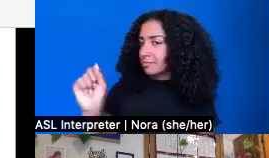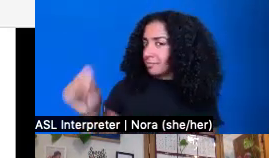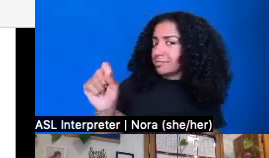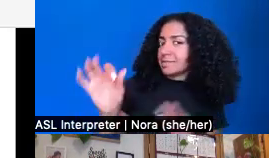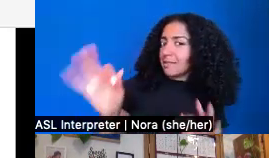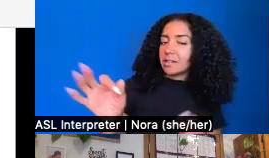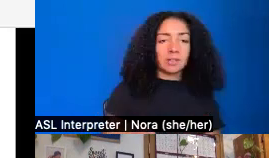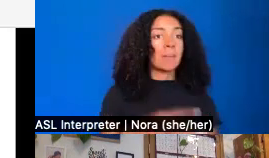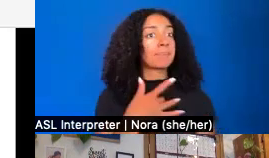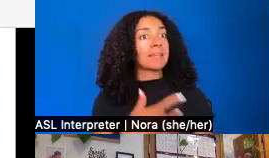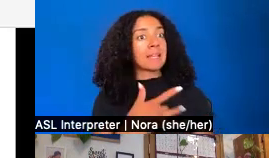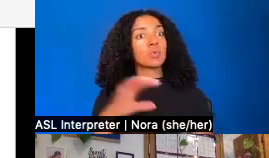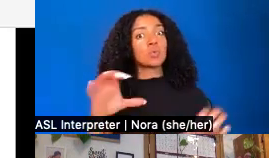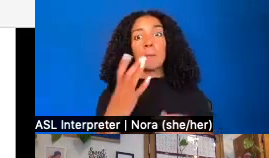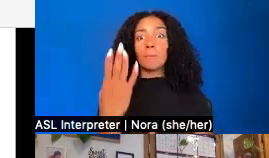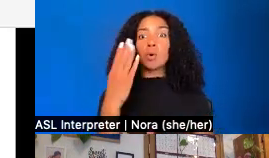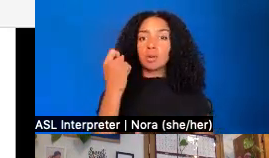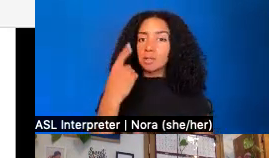morning, but boy, today was a wild one.